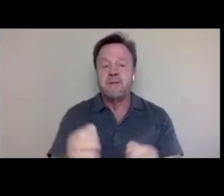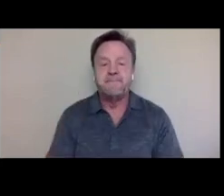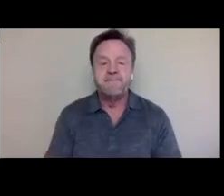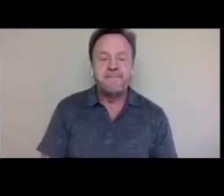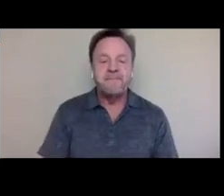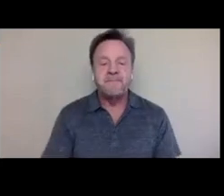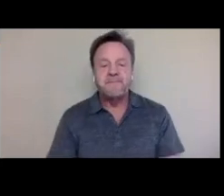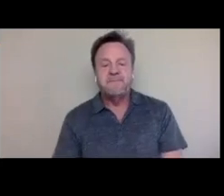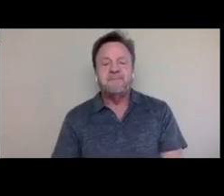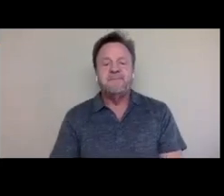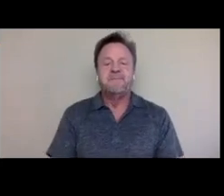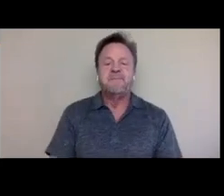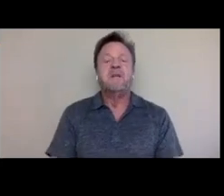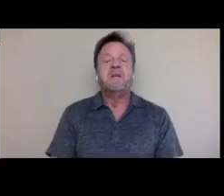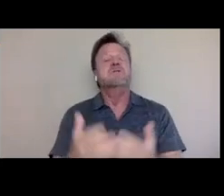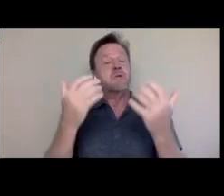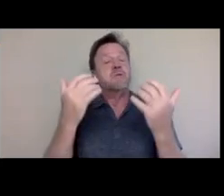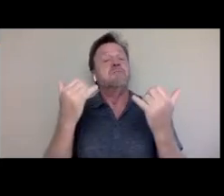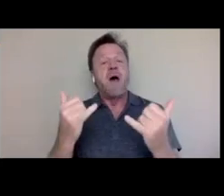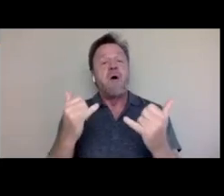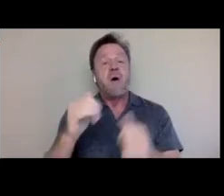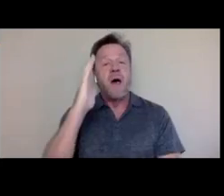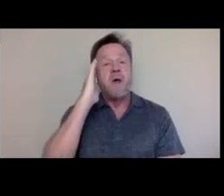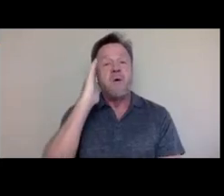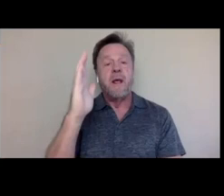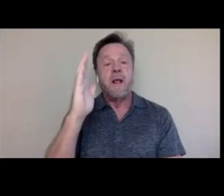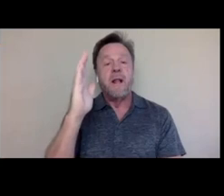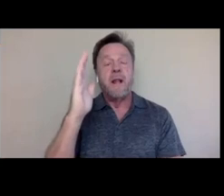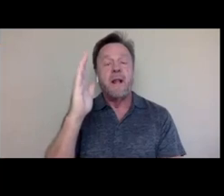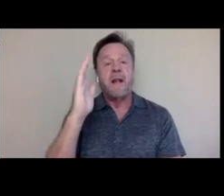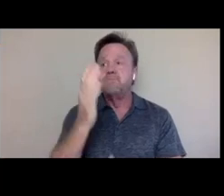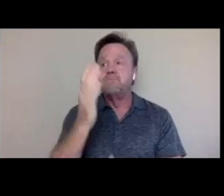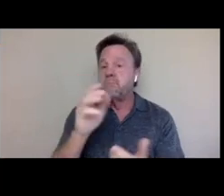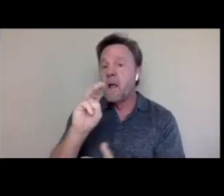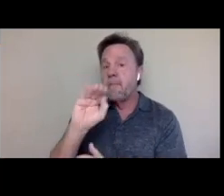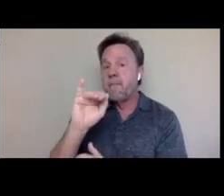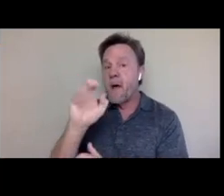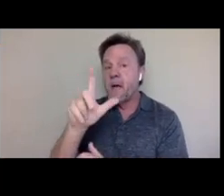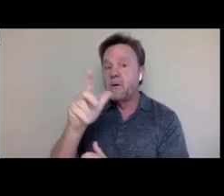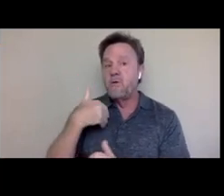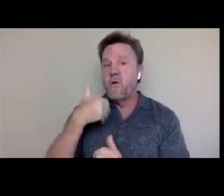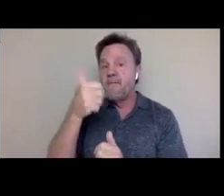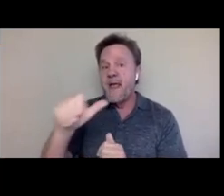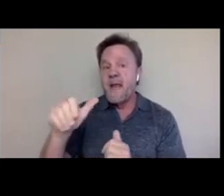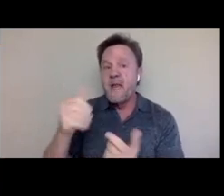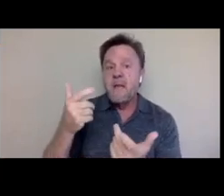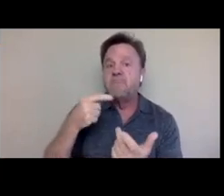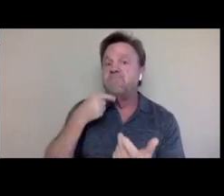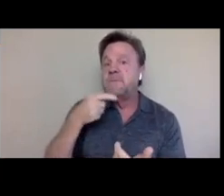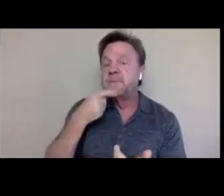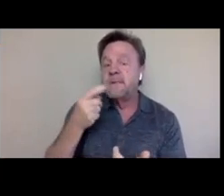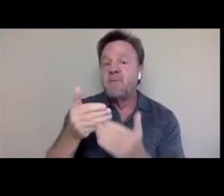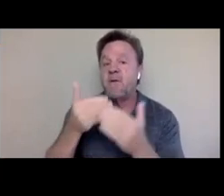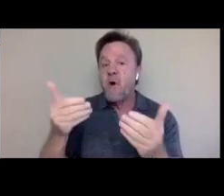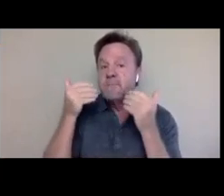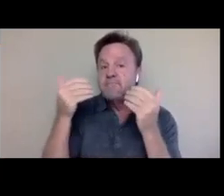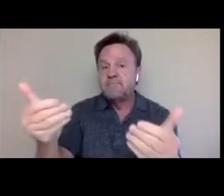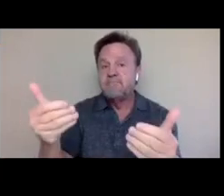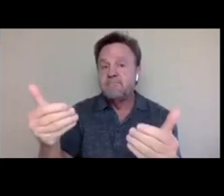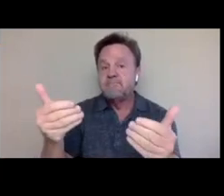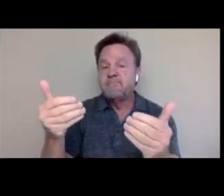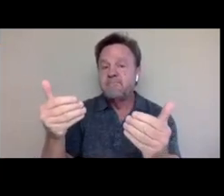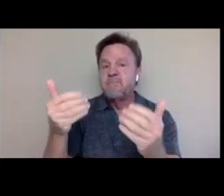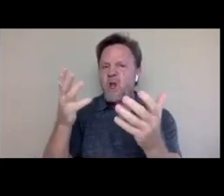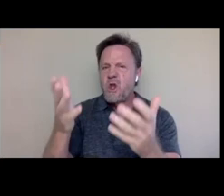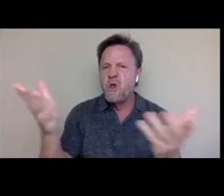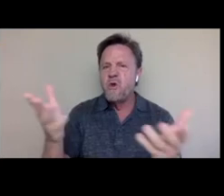with that, I'm going to Michael. Do you have any opening words before we go on to the deck, or you're going to dry the